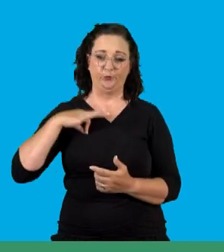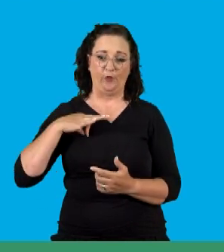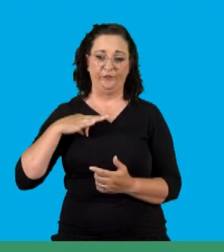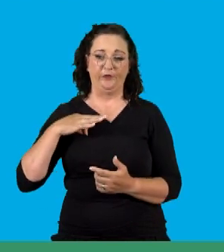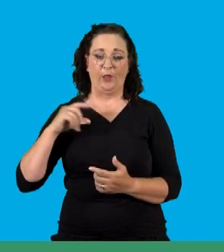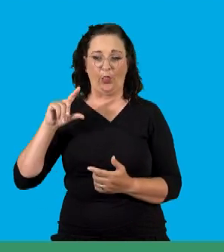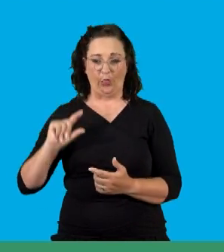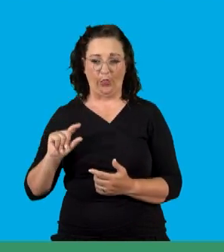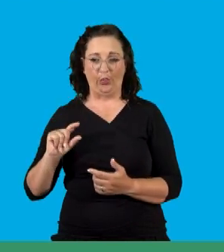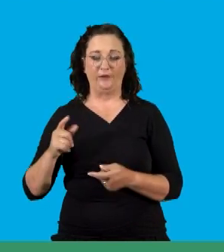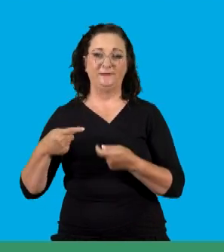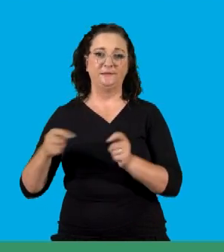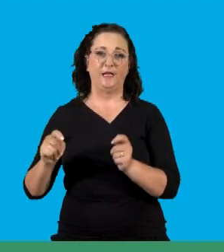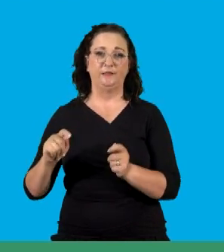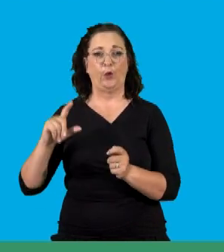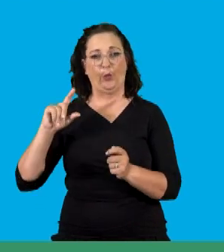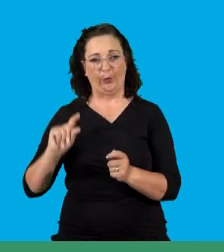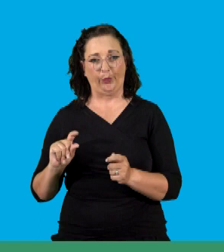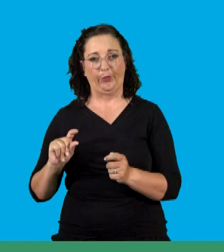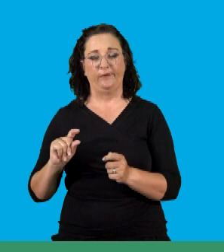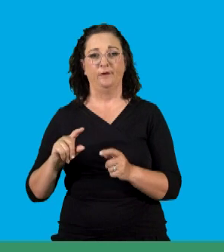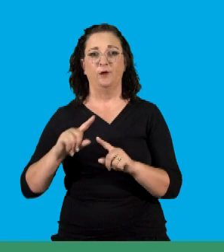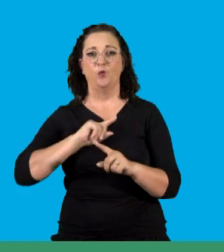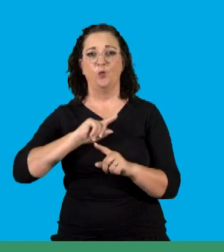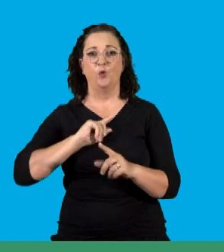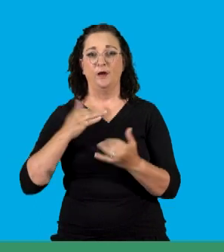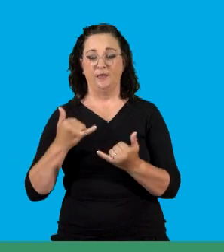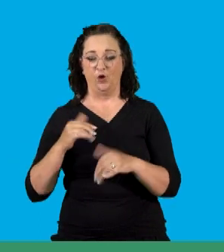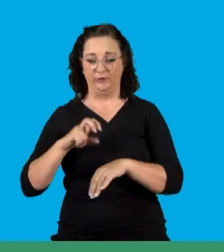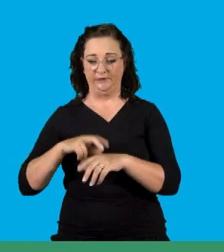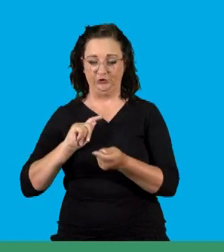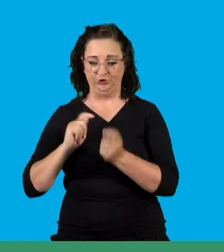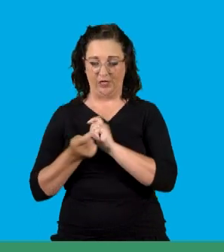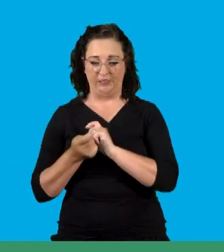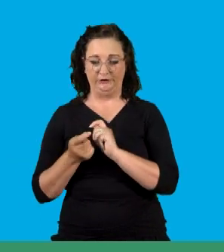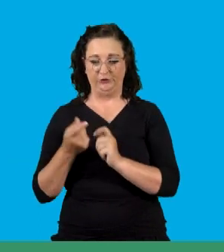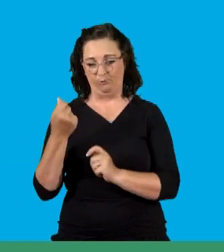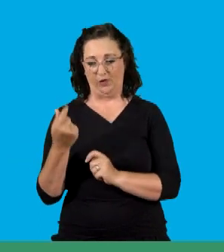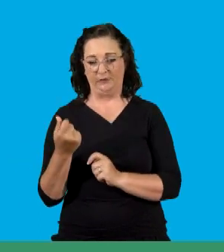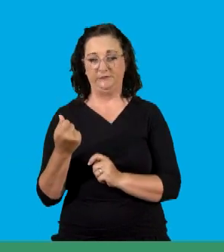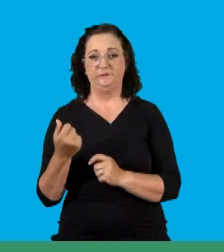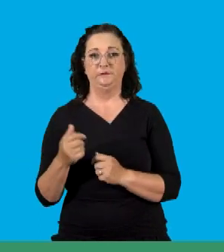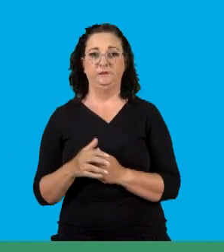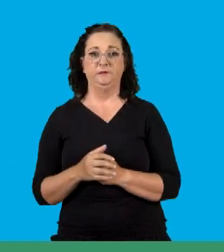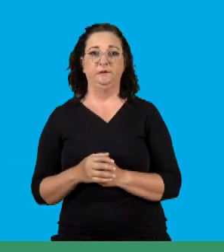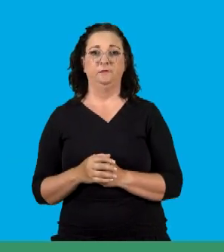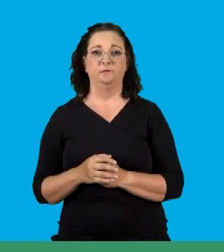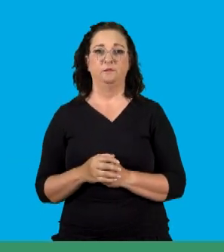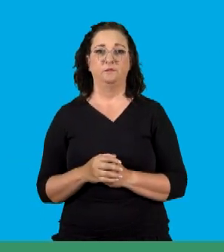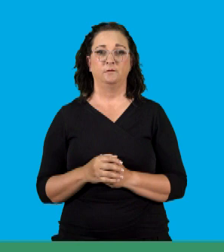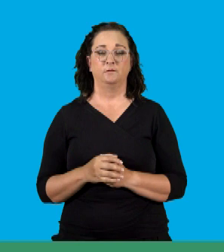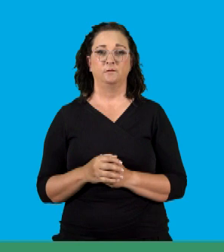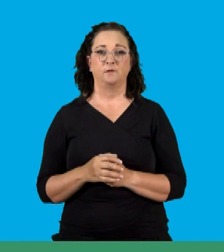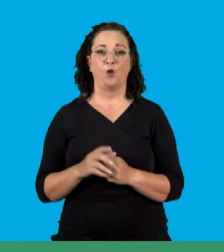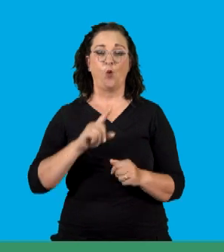on profit, businesses lose on sales? Now they can be forced to do what? To implement price adjustment strategies, whereby now they